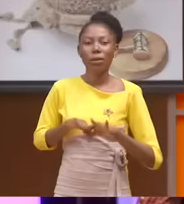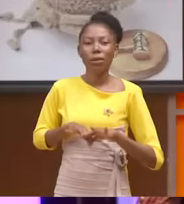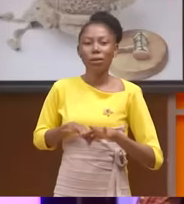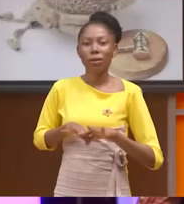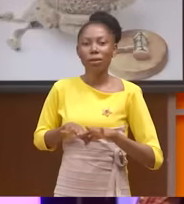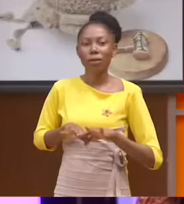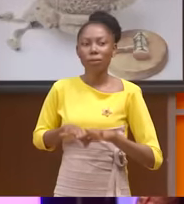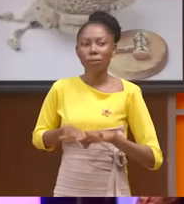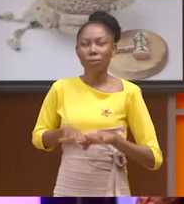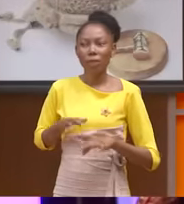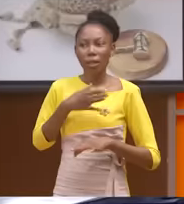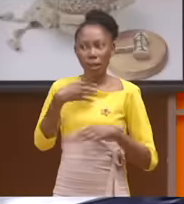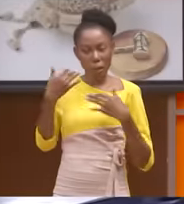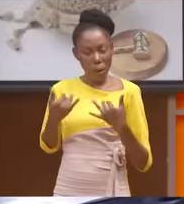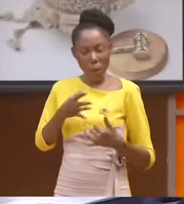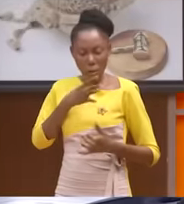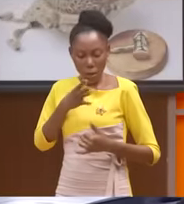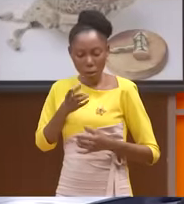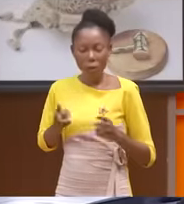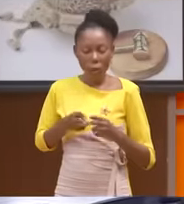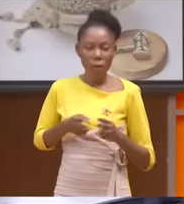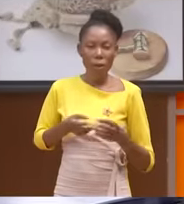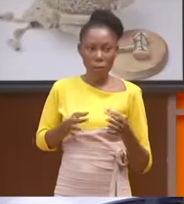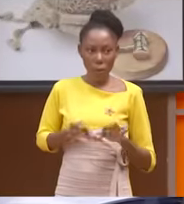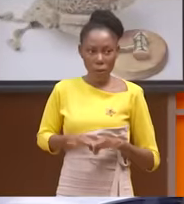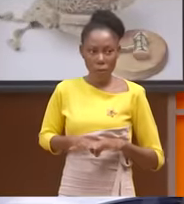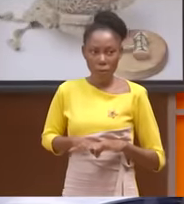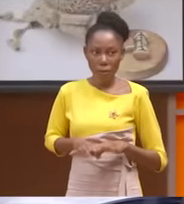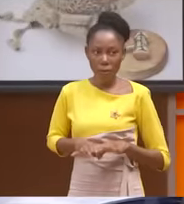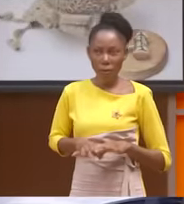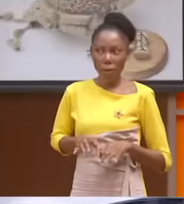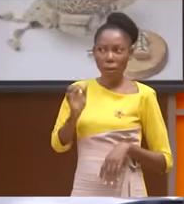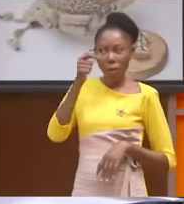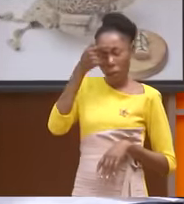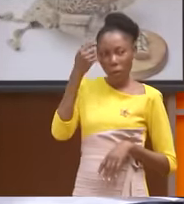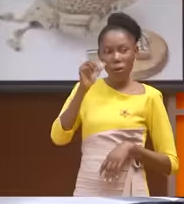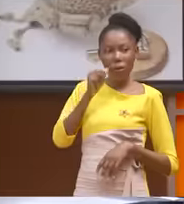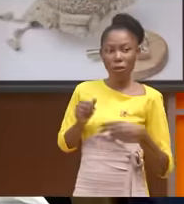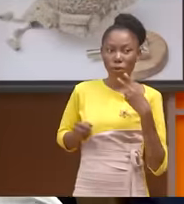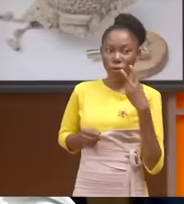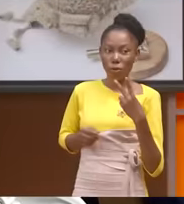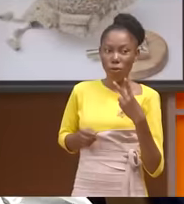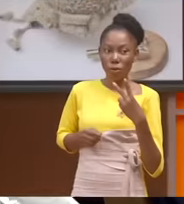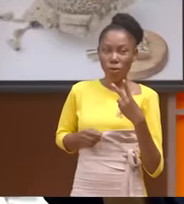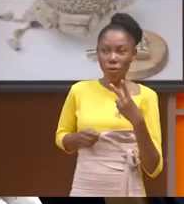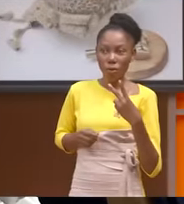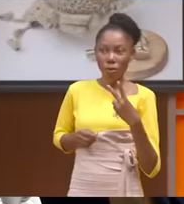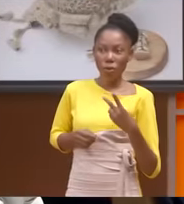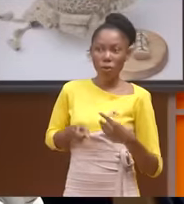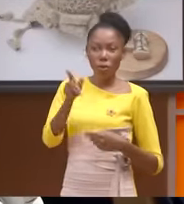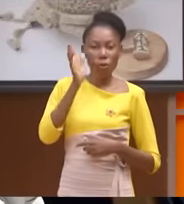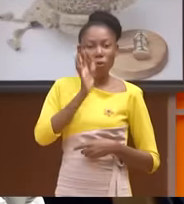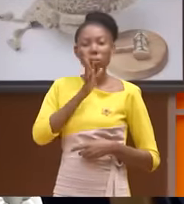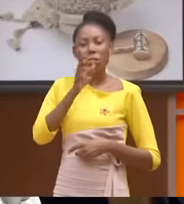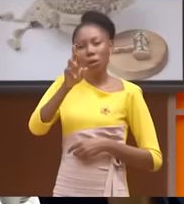Then there's a lot on your laps now. You understand me? Because you have daughters. You are supposed to be a role model for